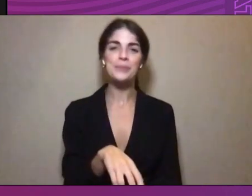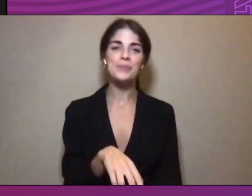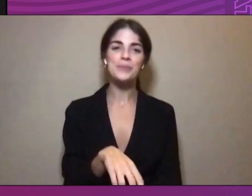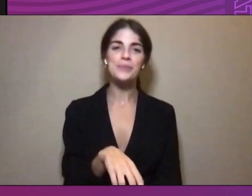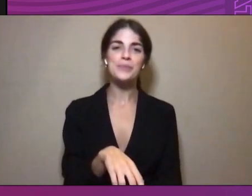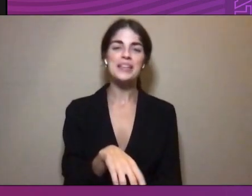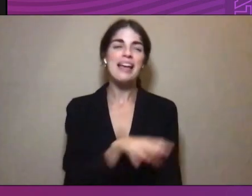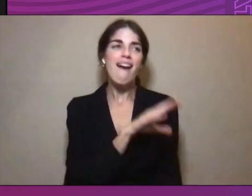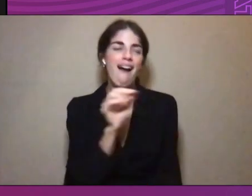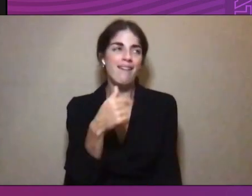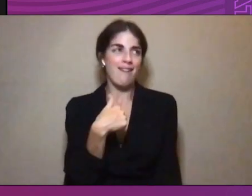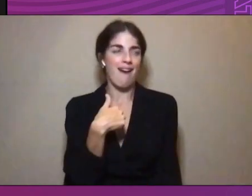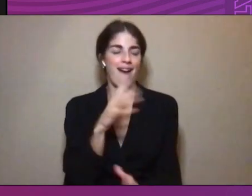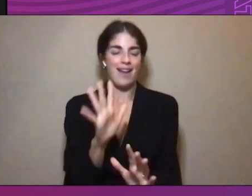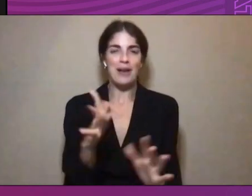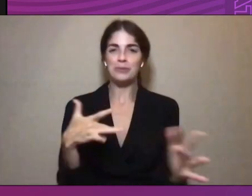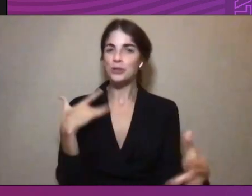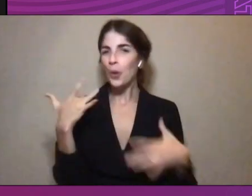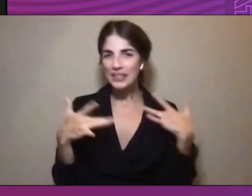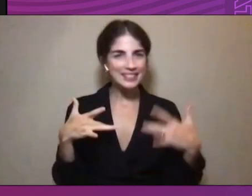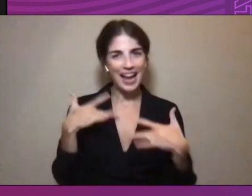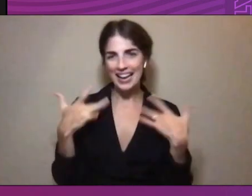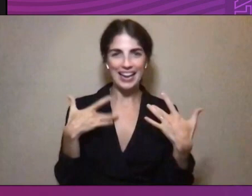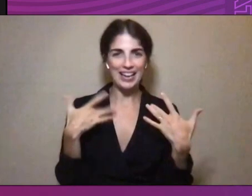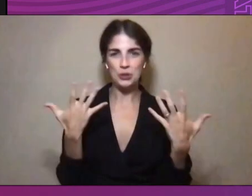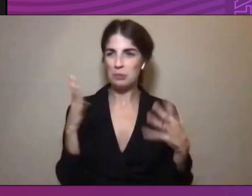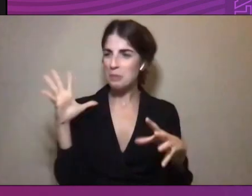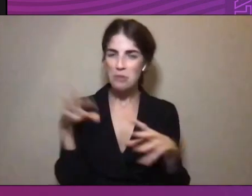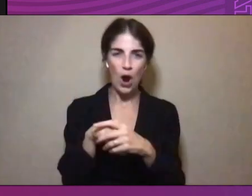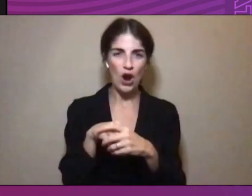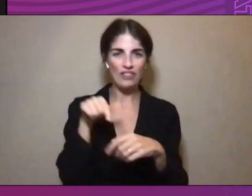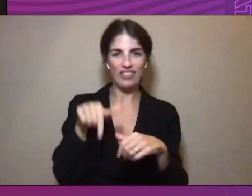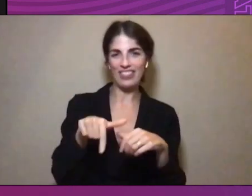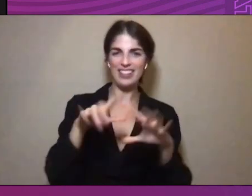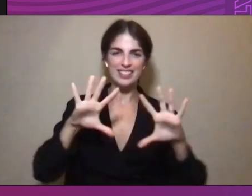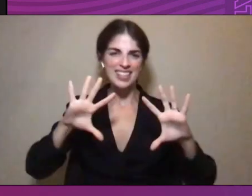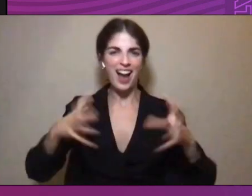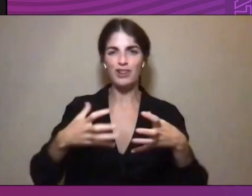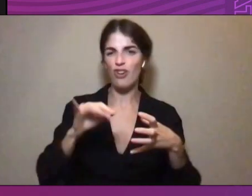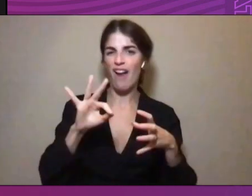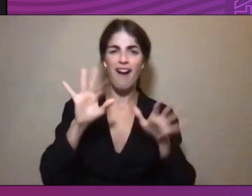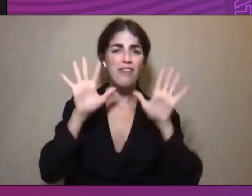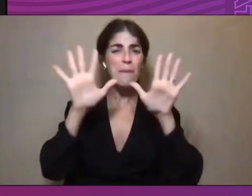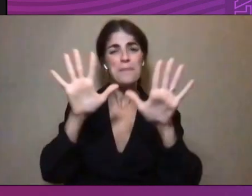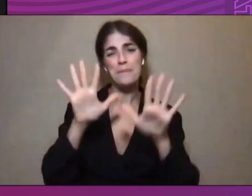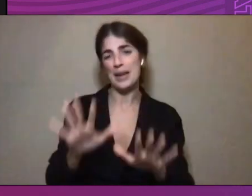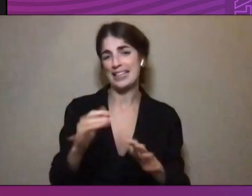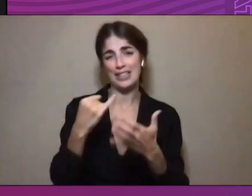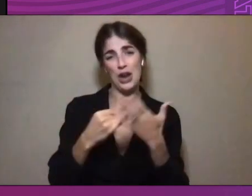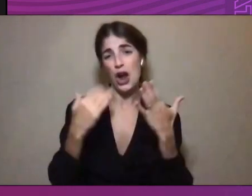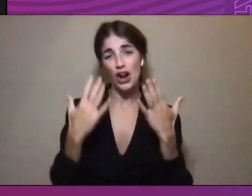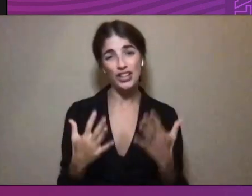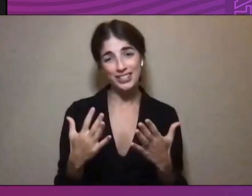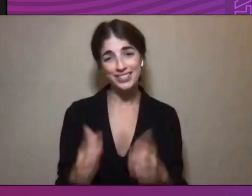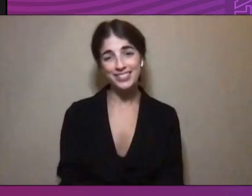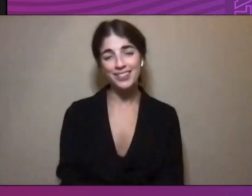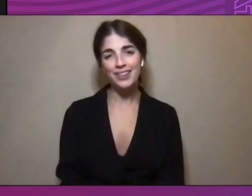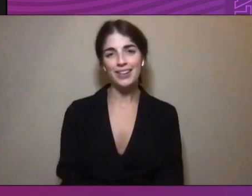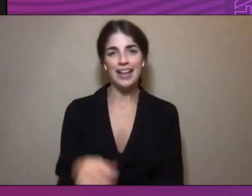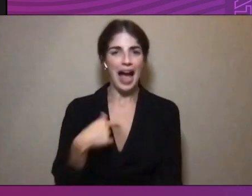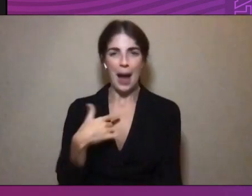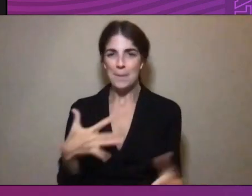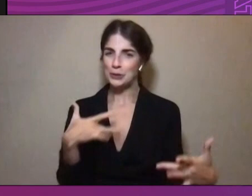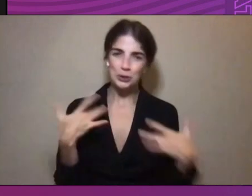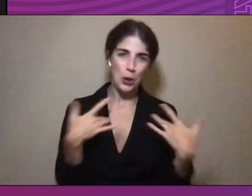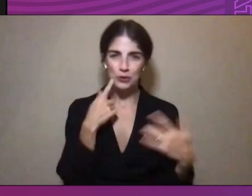am so excited to be a part of this cadre of amazing artists. I'm just stoked for the night. I'm doing